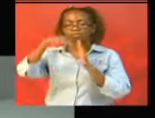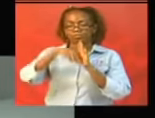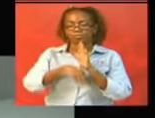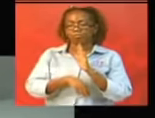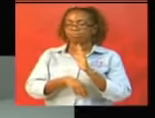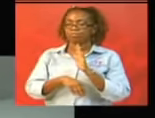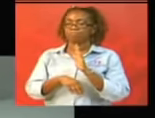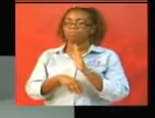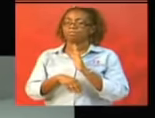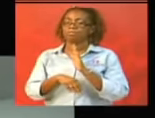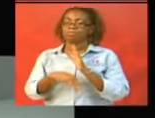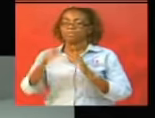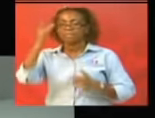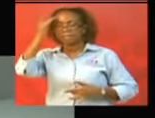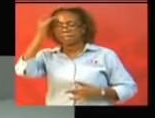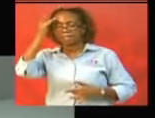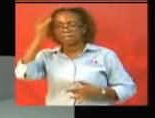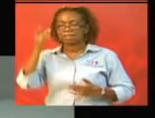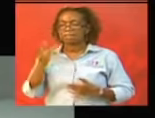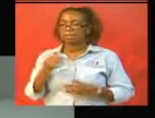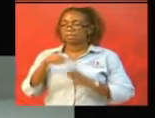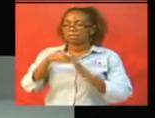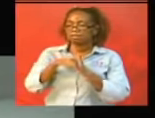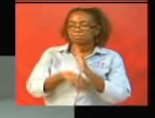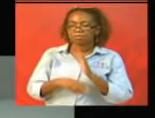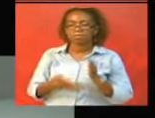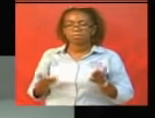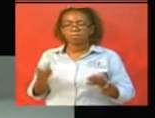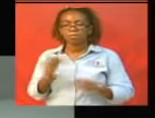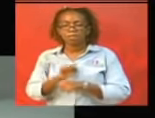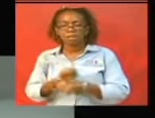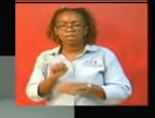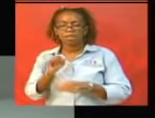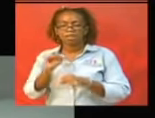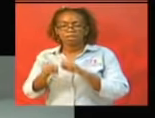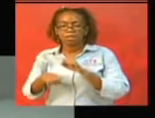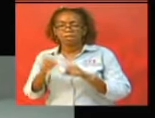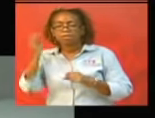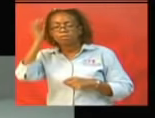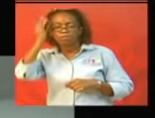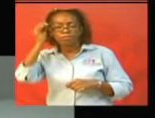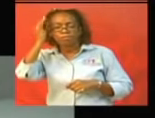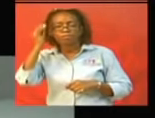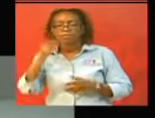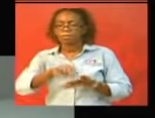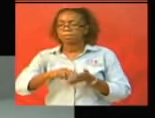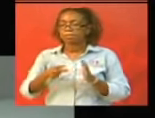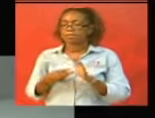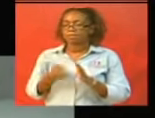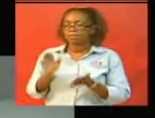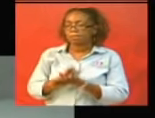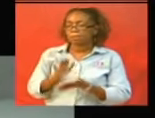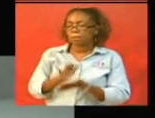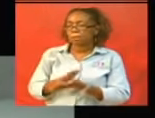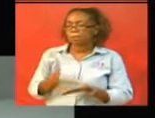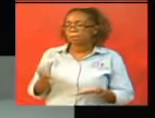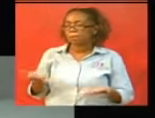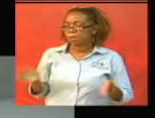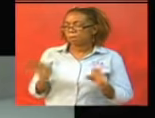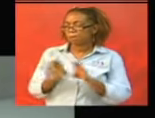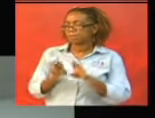to the issue of cases. I was just wondering, would this mean that physical classes for schools will